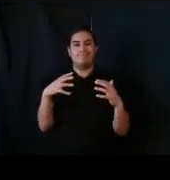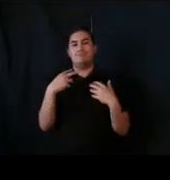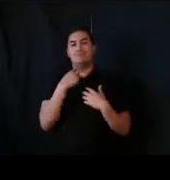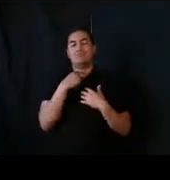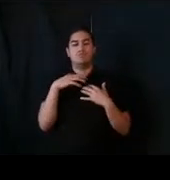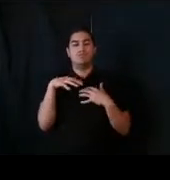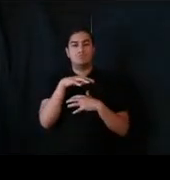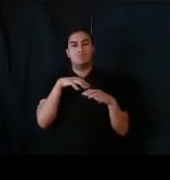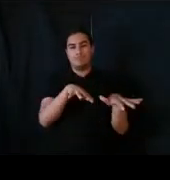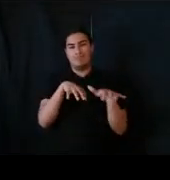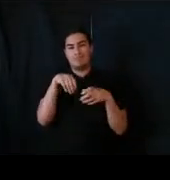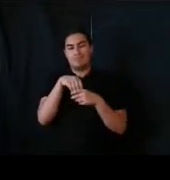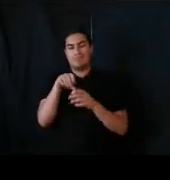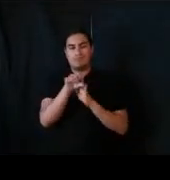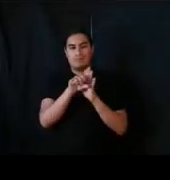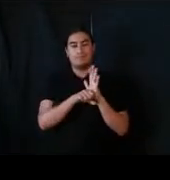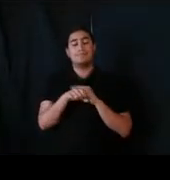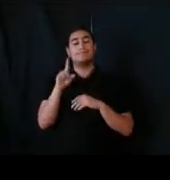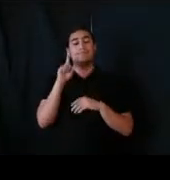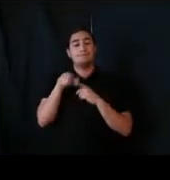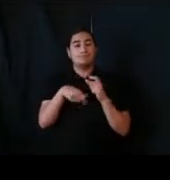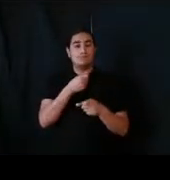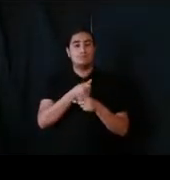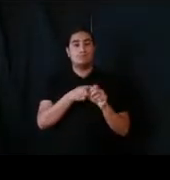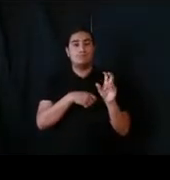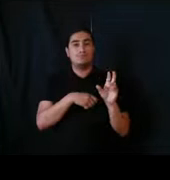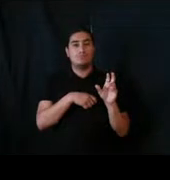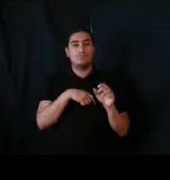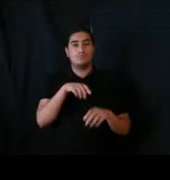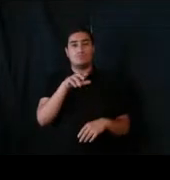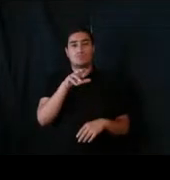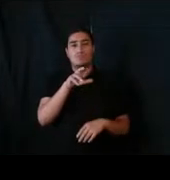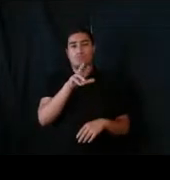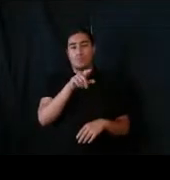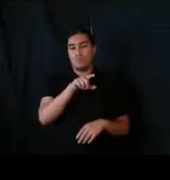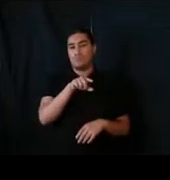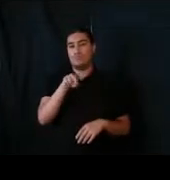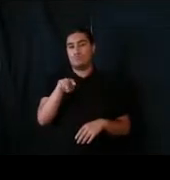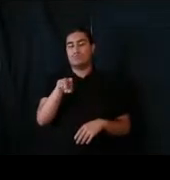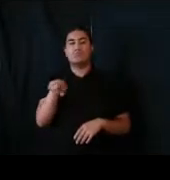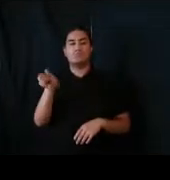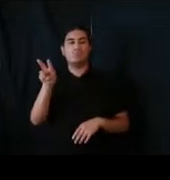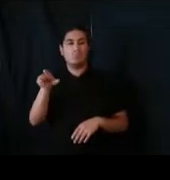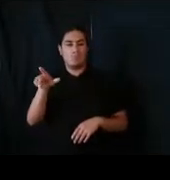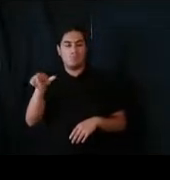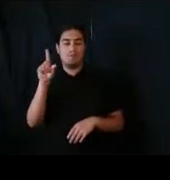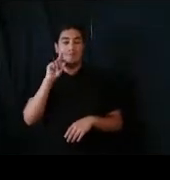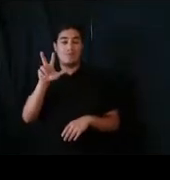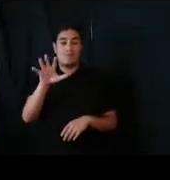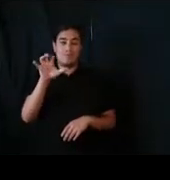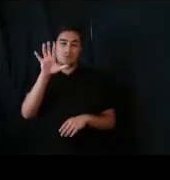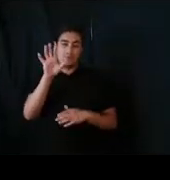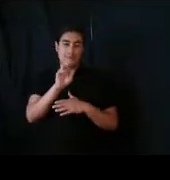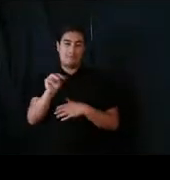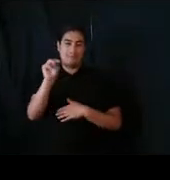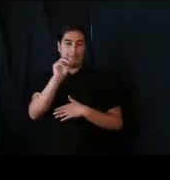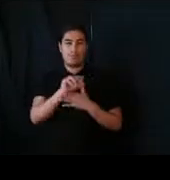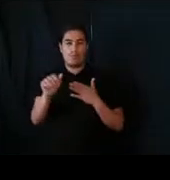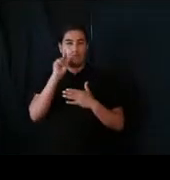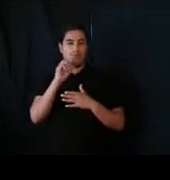covering fiscal years 2021-22 to 2022-23 with seven projects programmed for 500 million dollars in